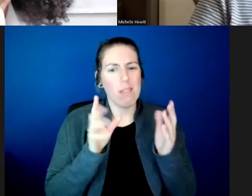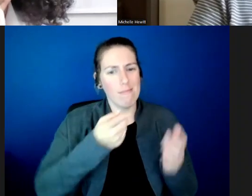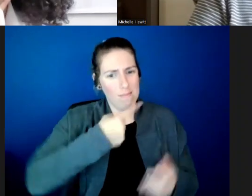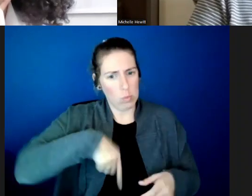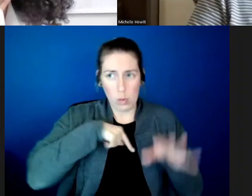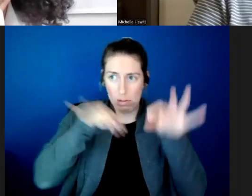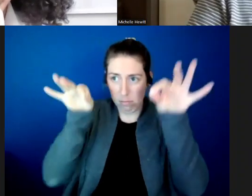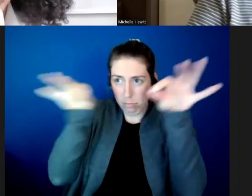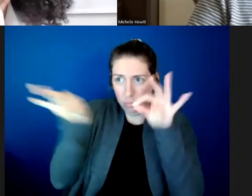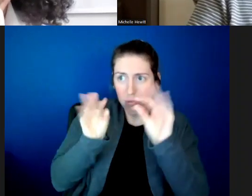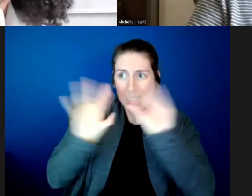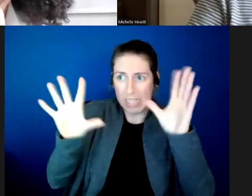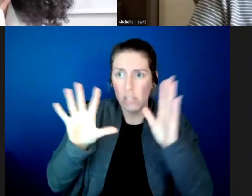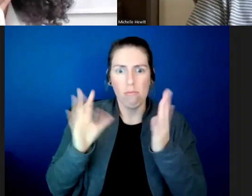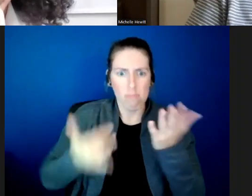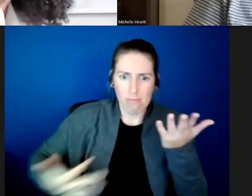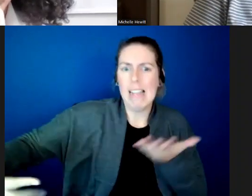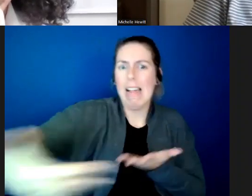in.